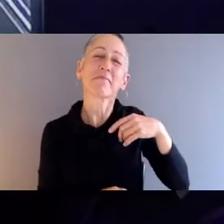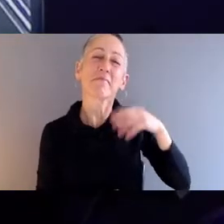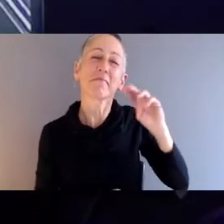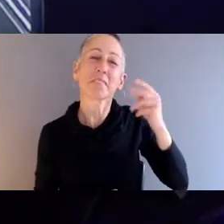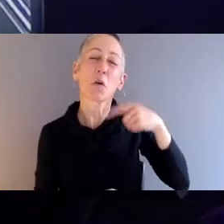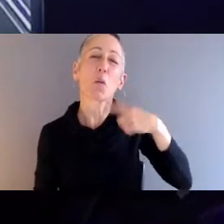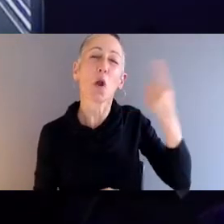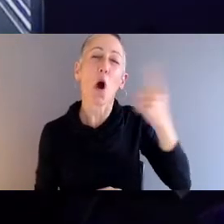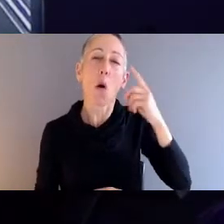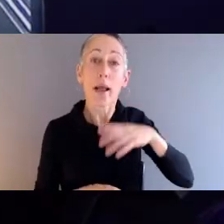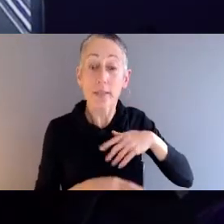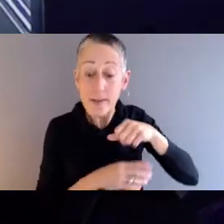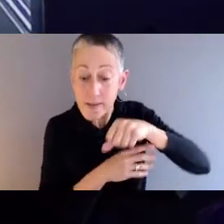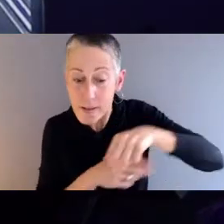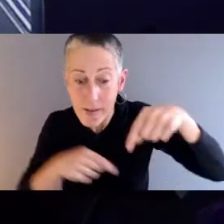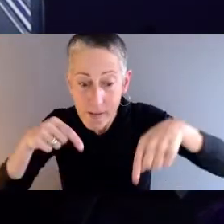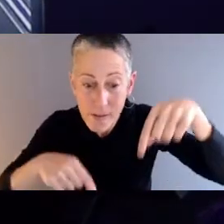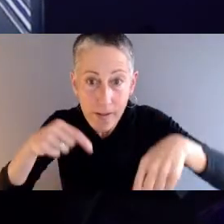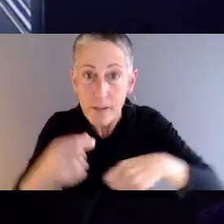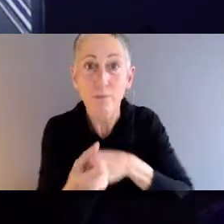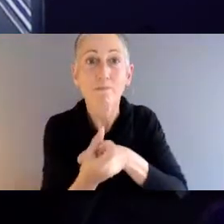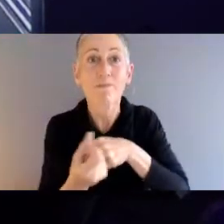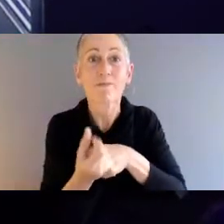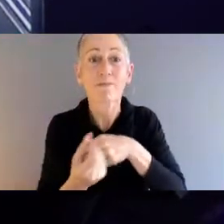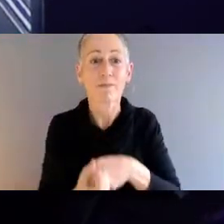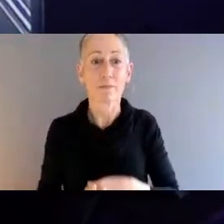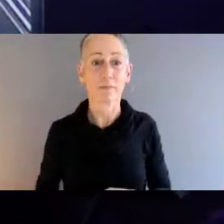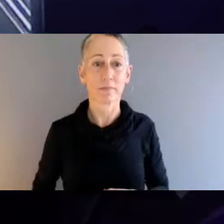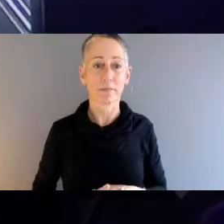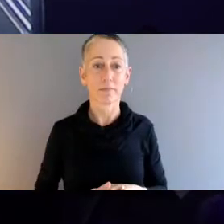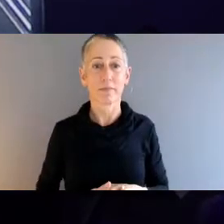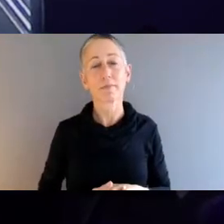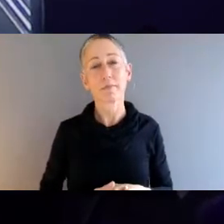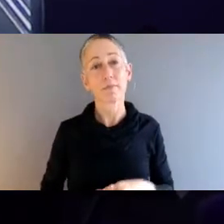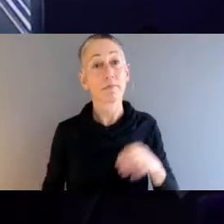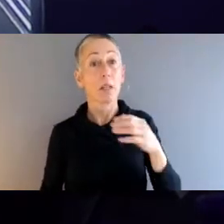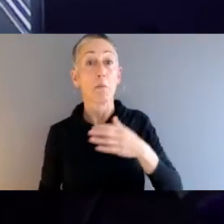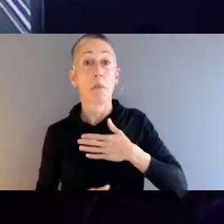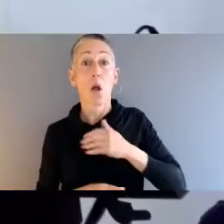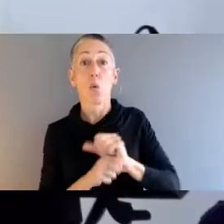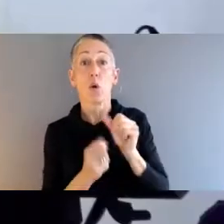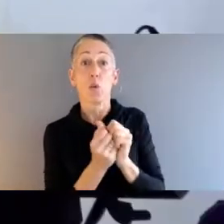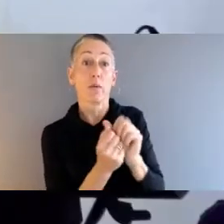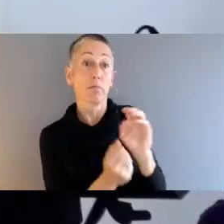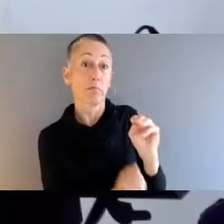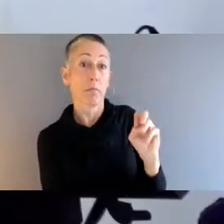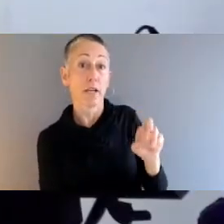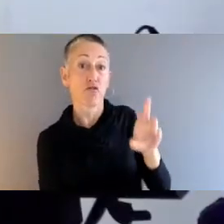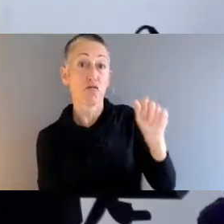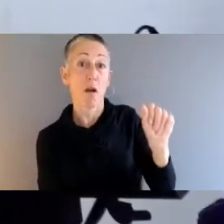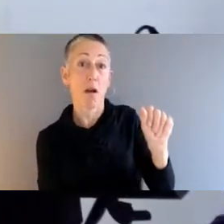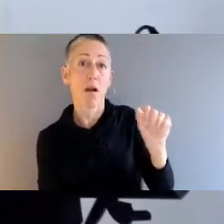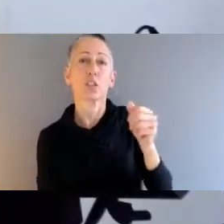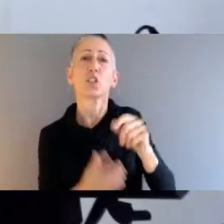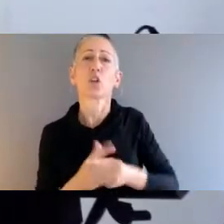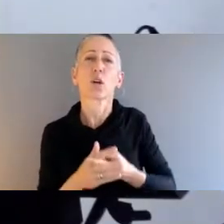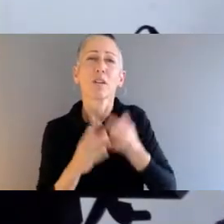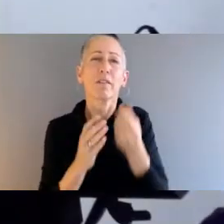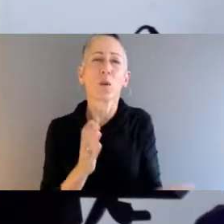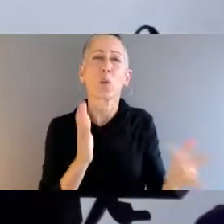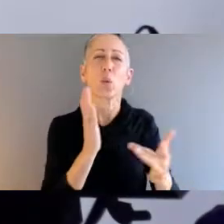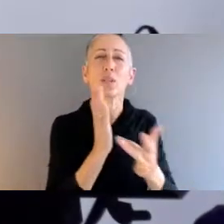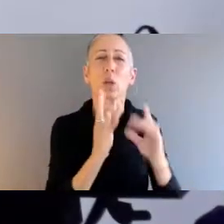My involvement with Maestra started with just a few technical workshops, and it grew out of